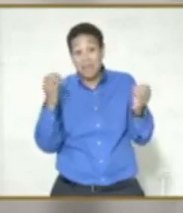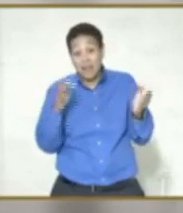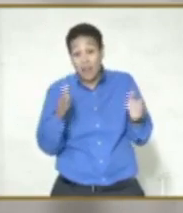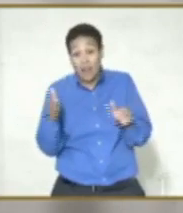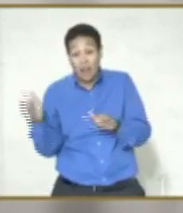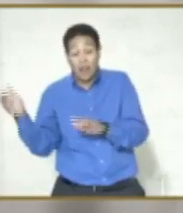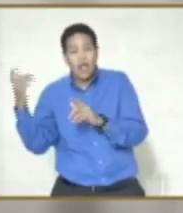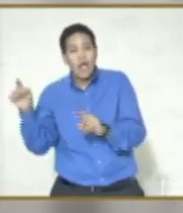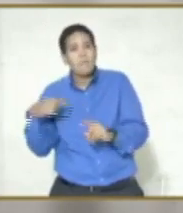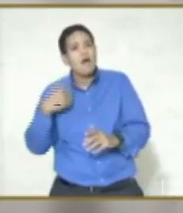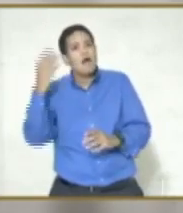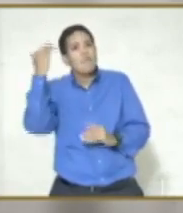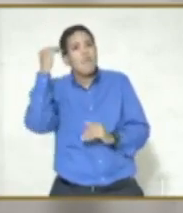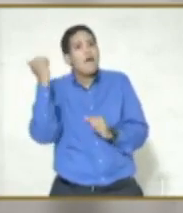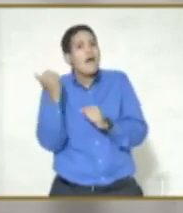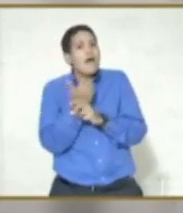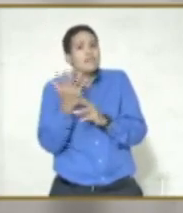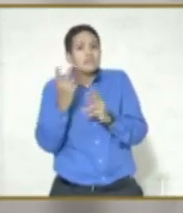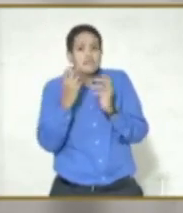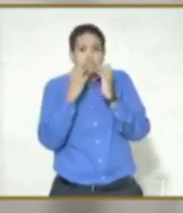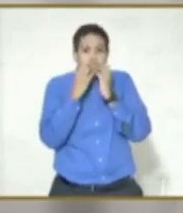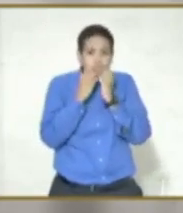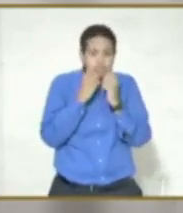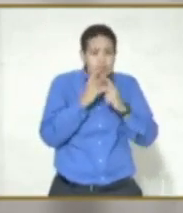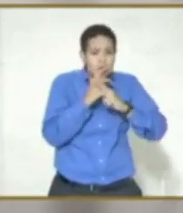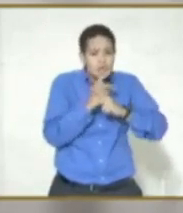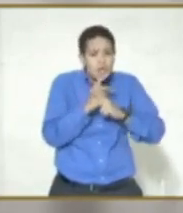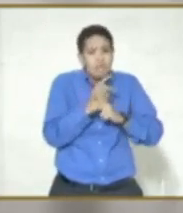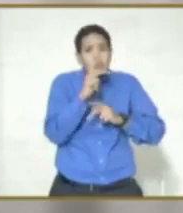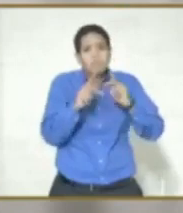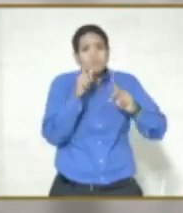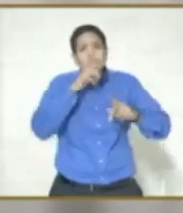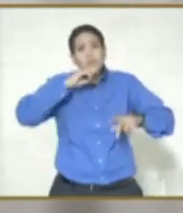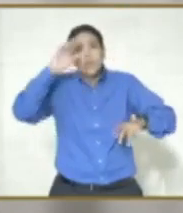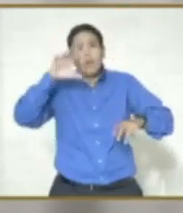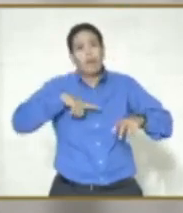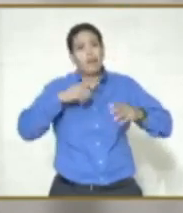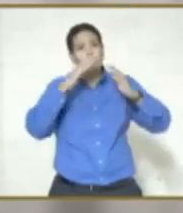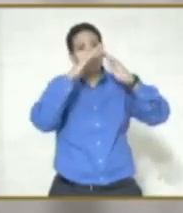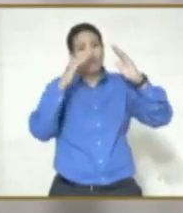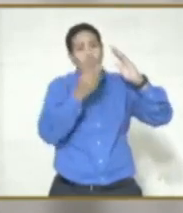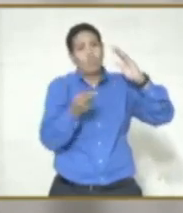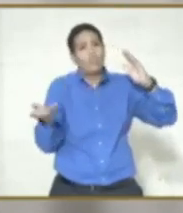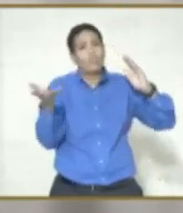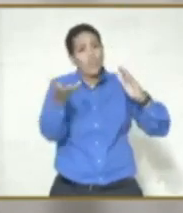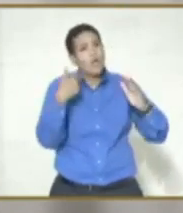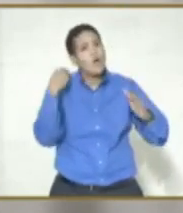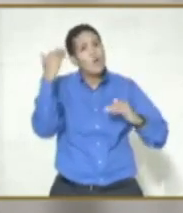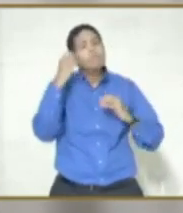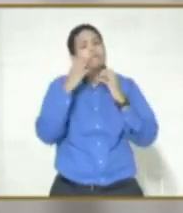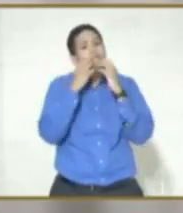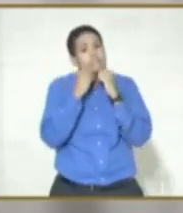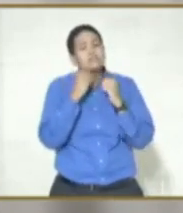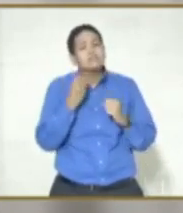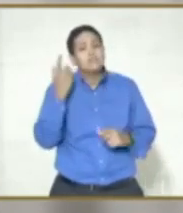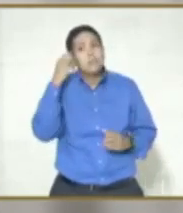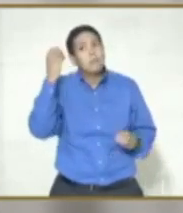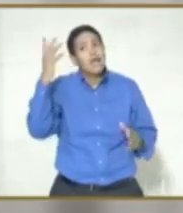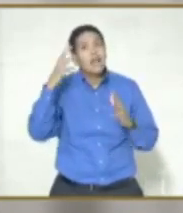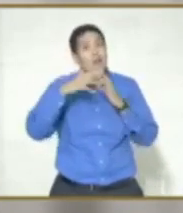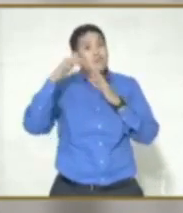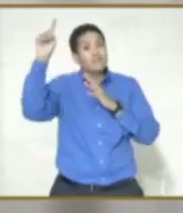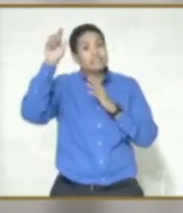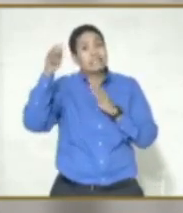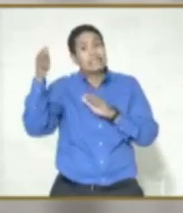all precautions are being made to protect our infirmaries from COVID. I believe that's a question both for Minister as well as